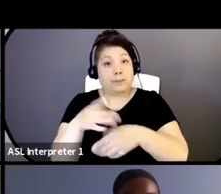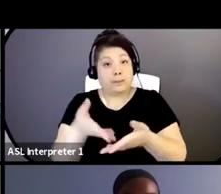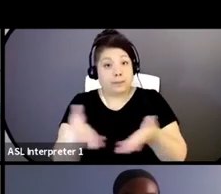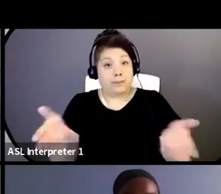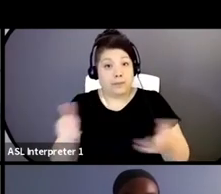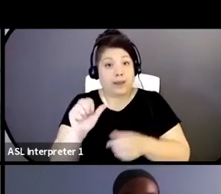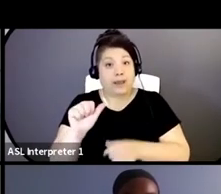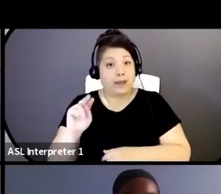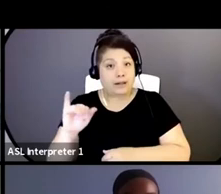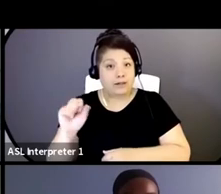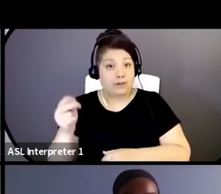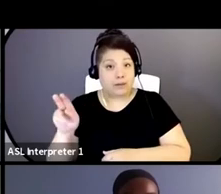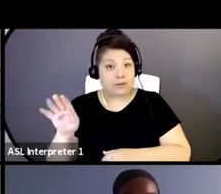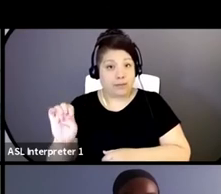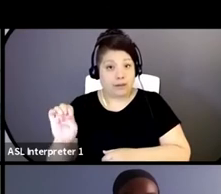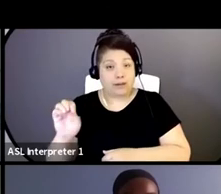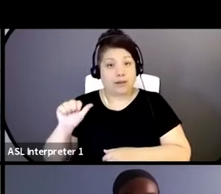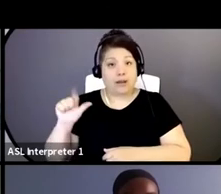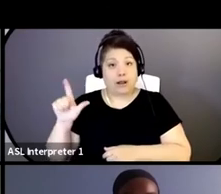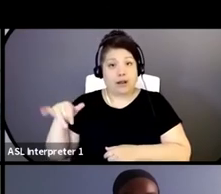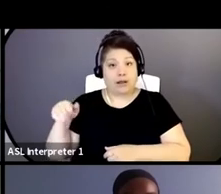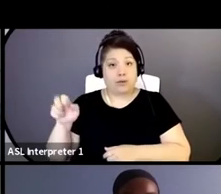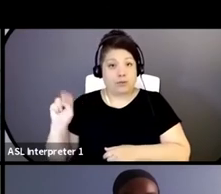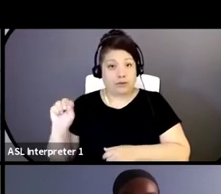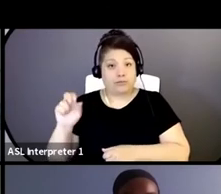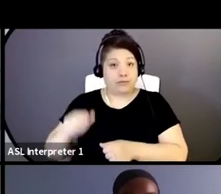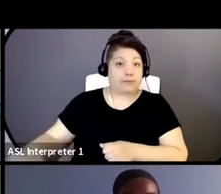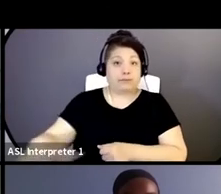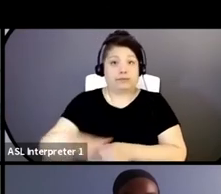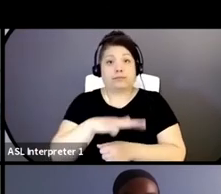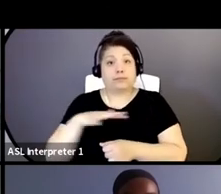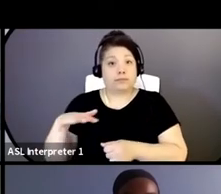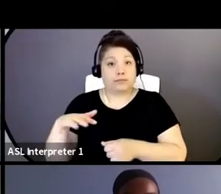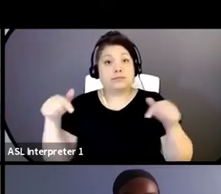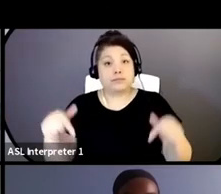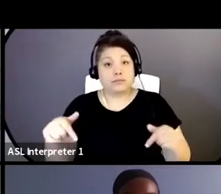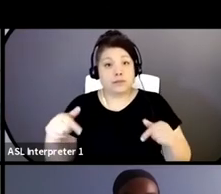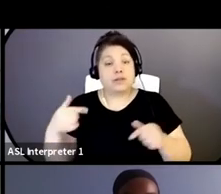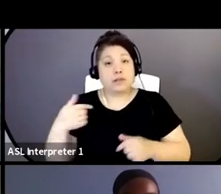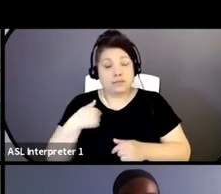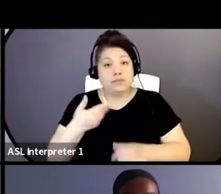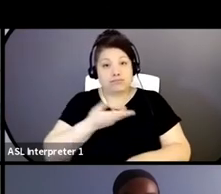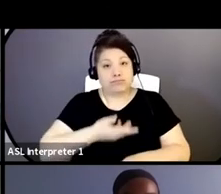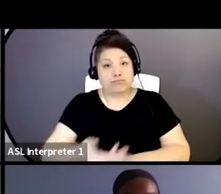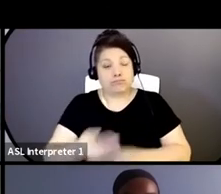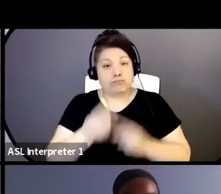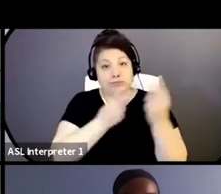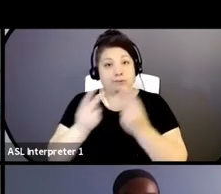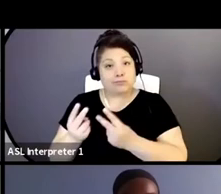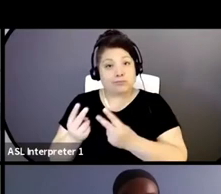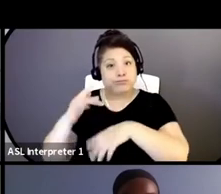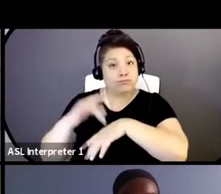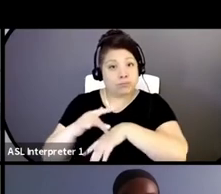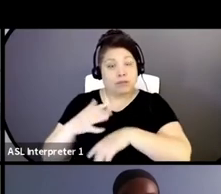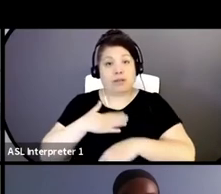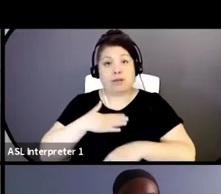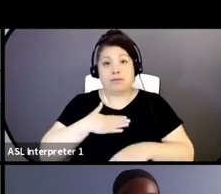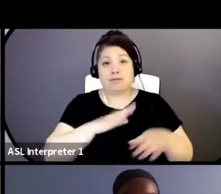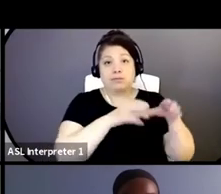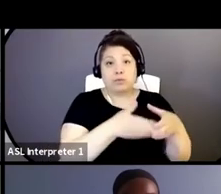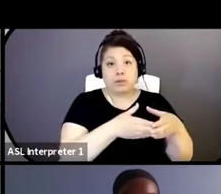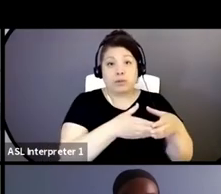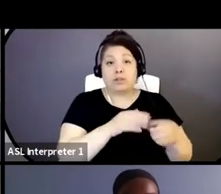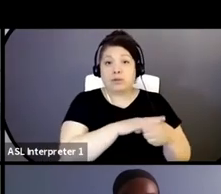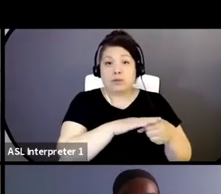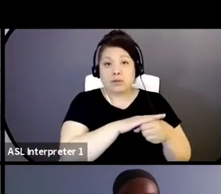Anishinaabe, Algonquin territory. I'd like to acknowledge that I too am a guest, as my territory is Treaty 4 from